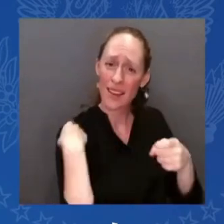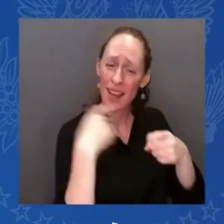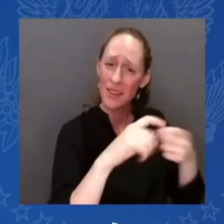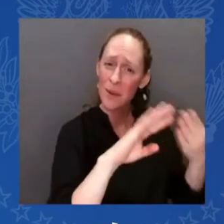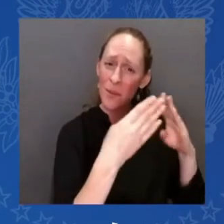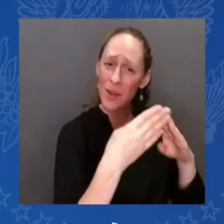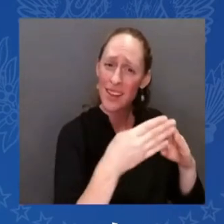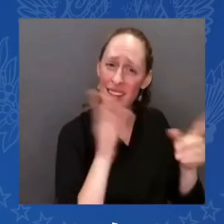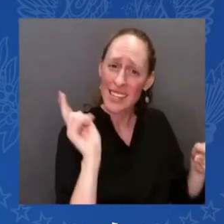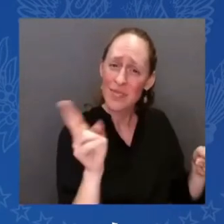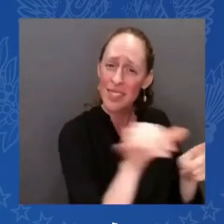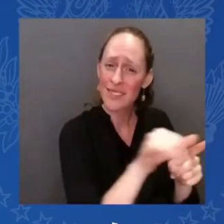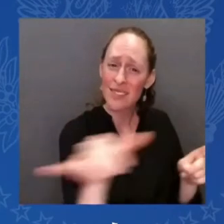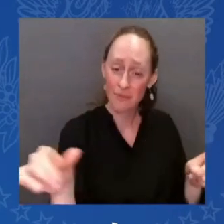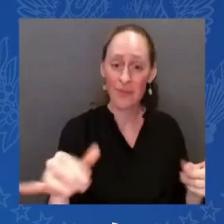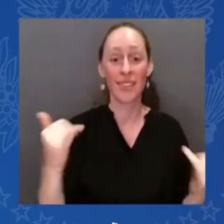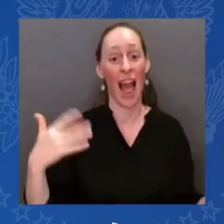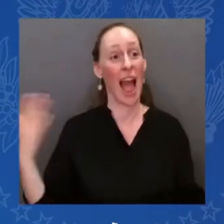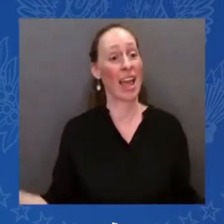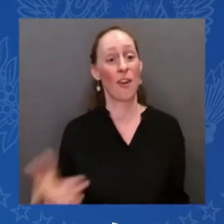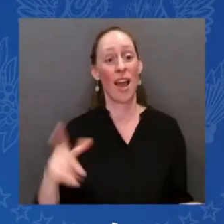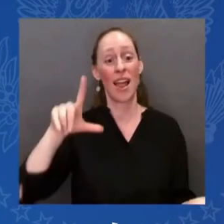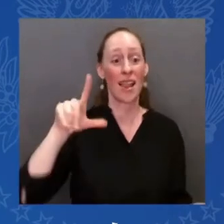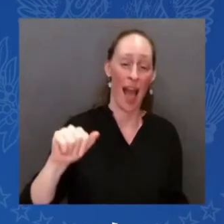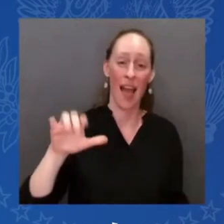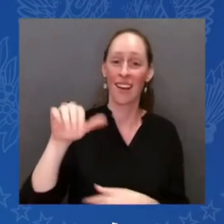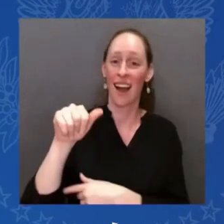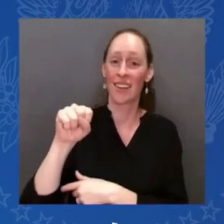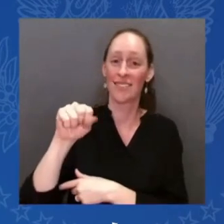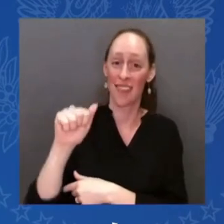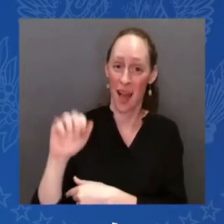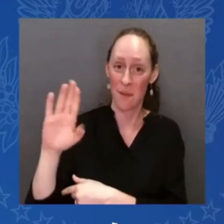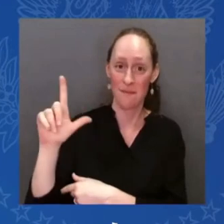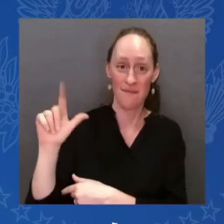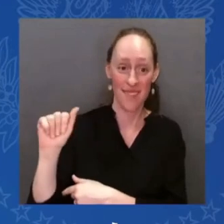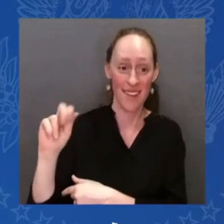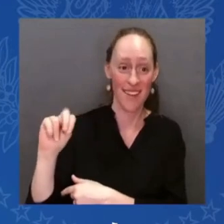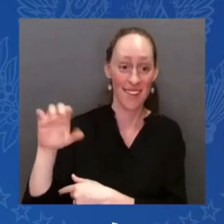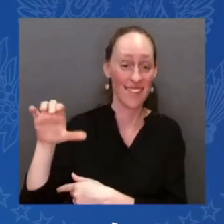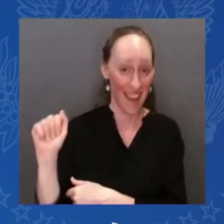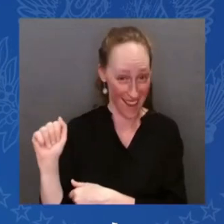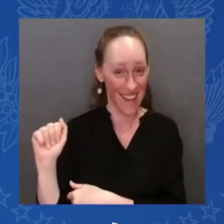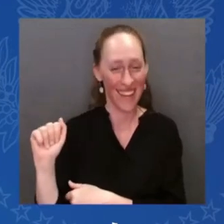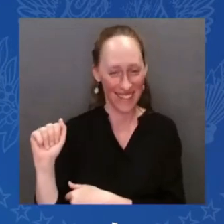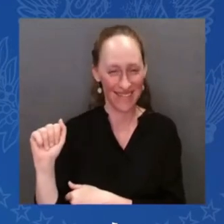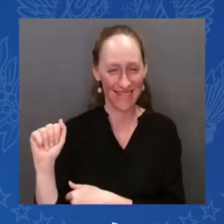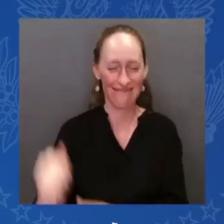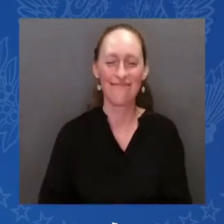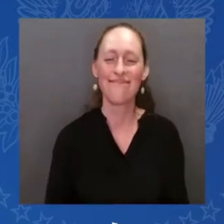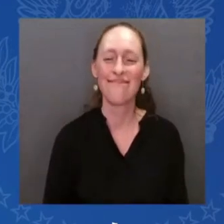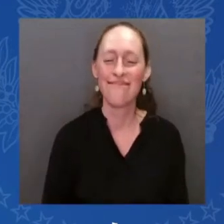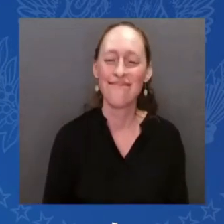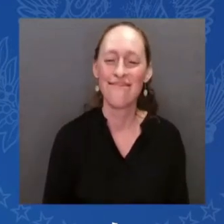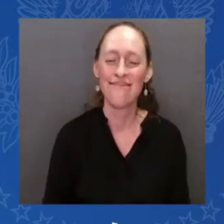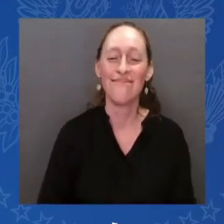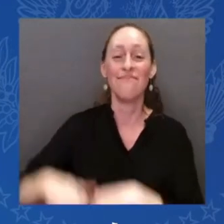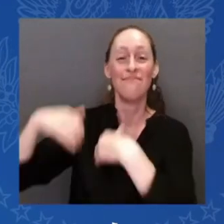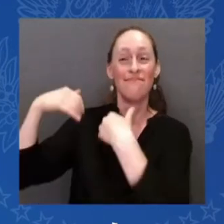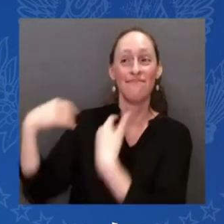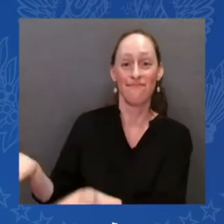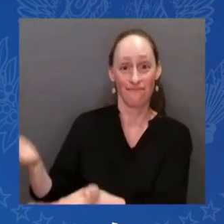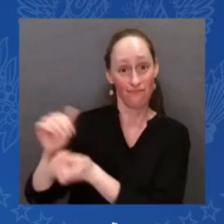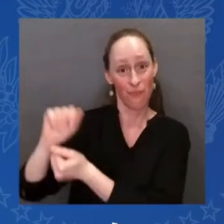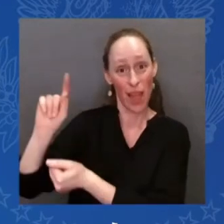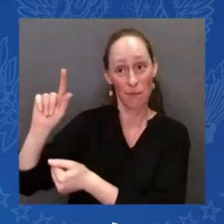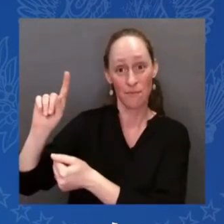Under an administration that believes in our community and shares our values. And that's very,